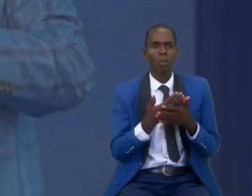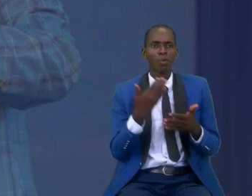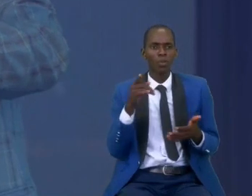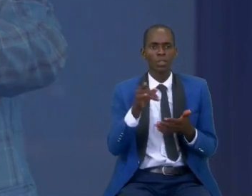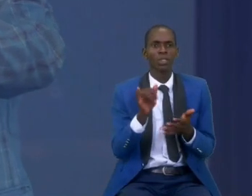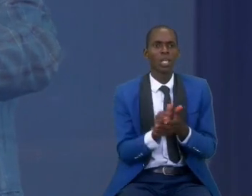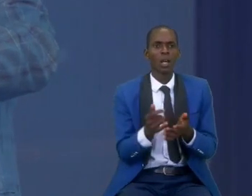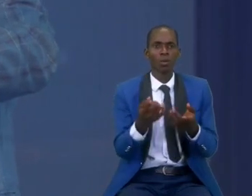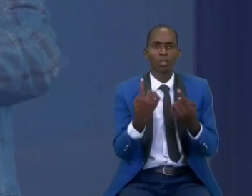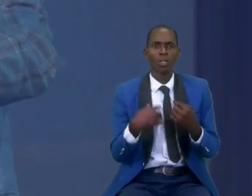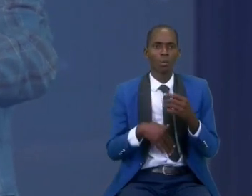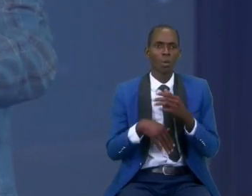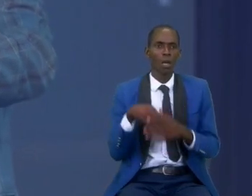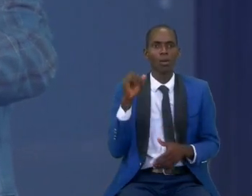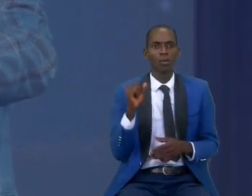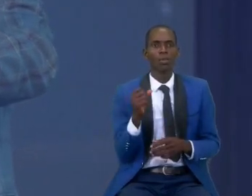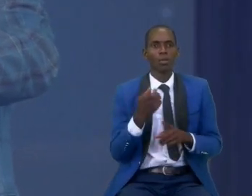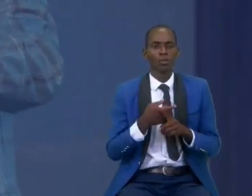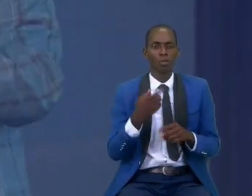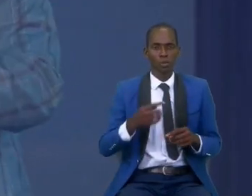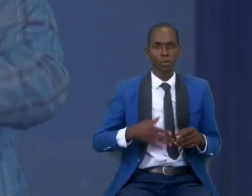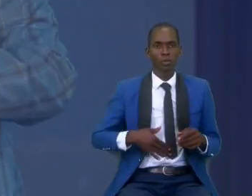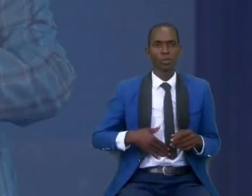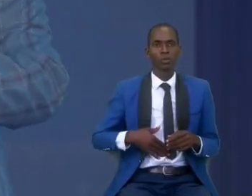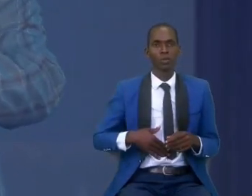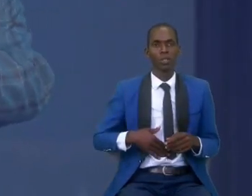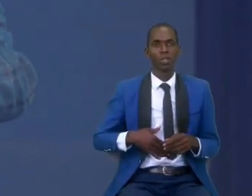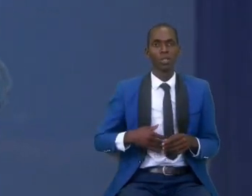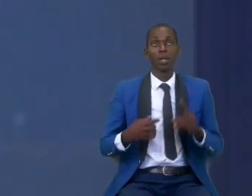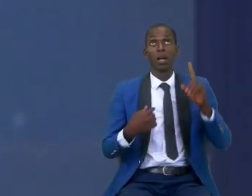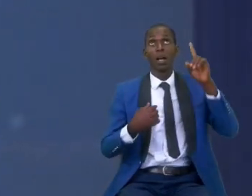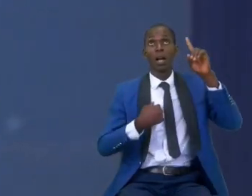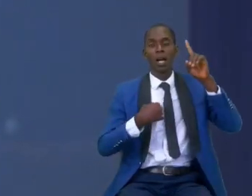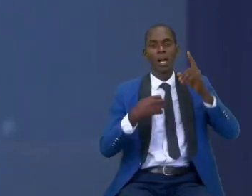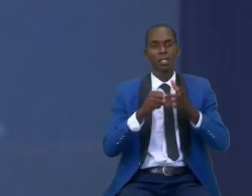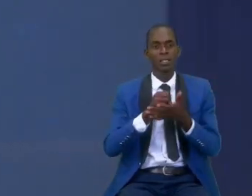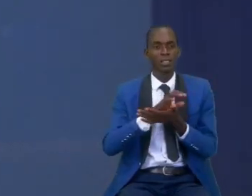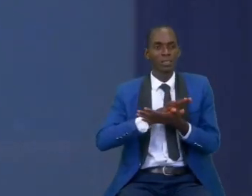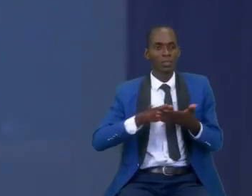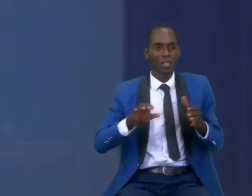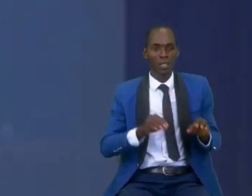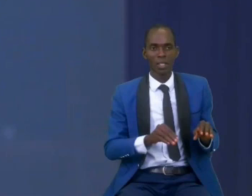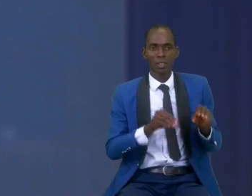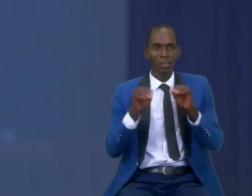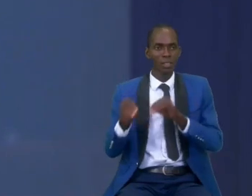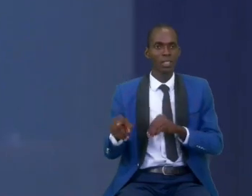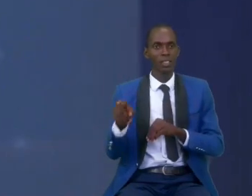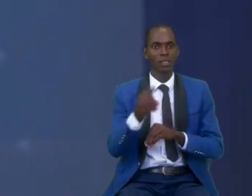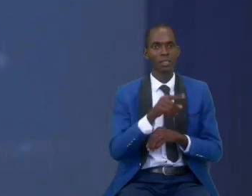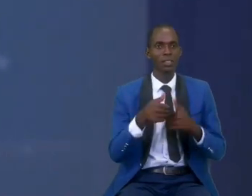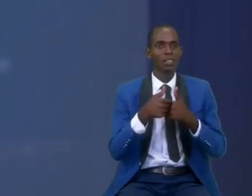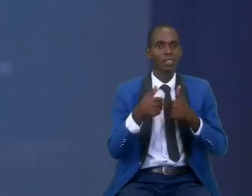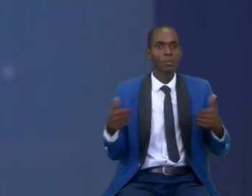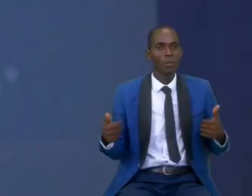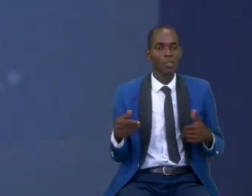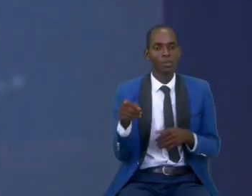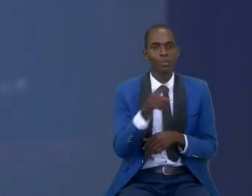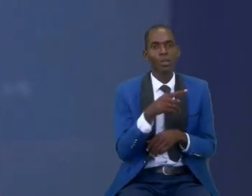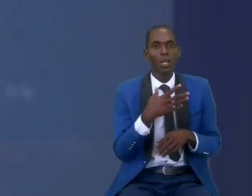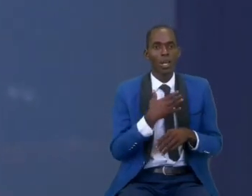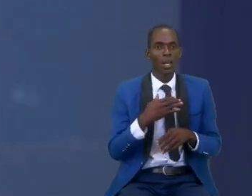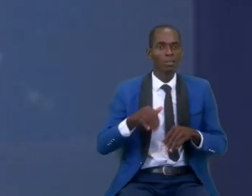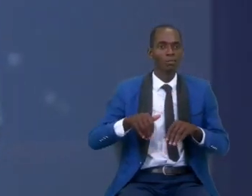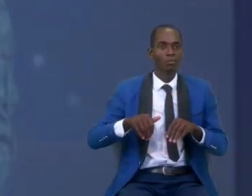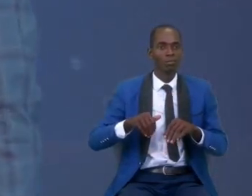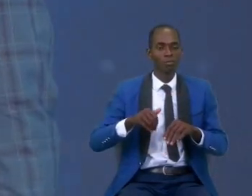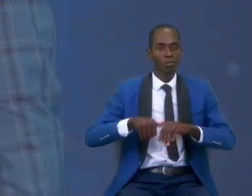I sanctified and set thee apart, and I ordained thee a prophet unto the